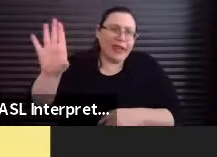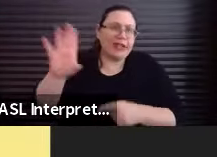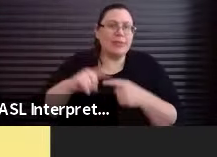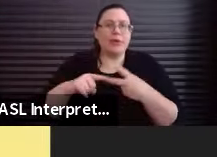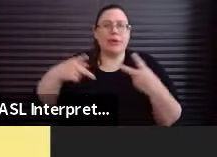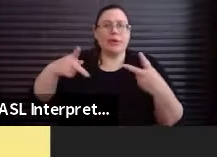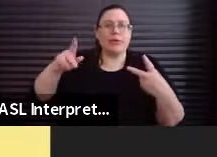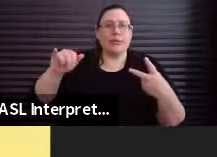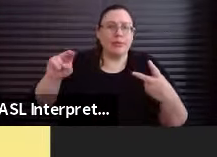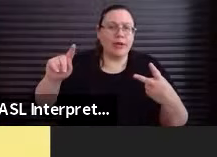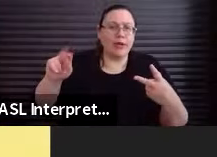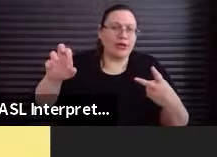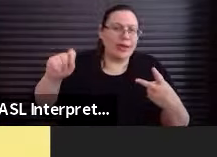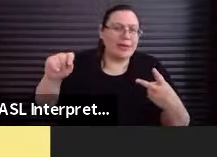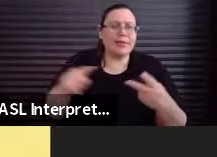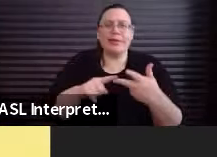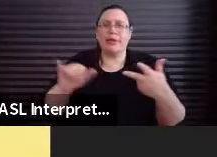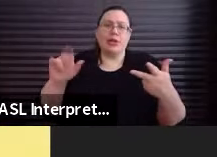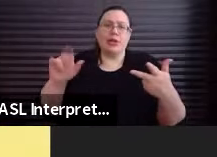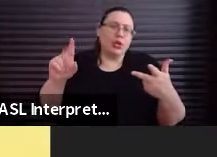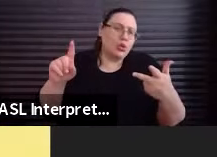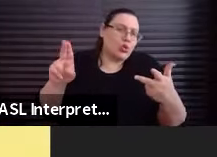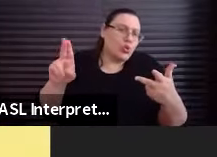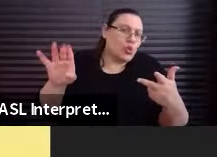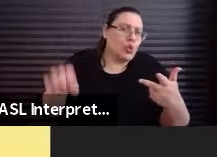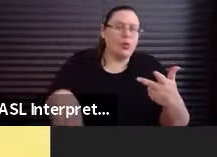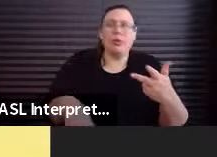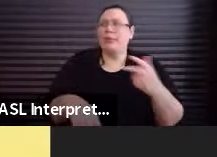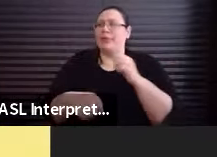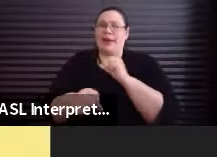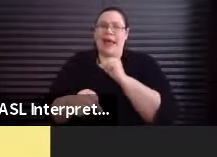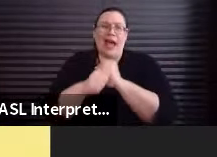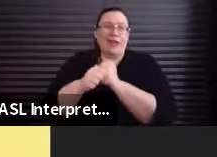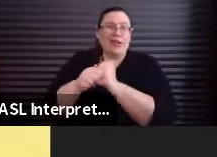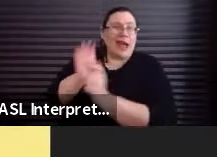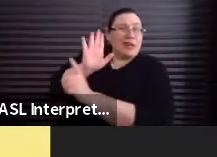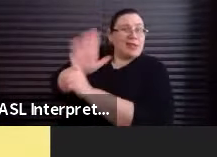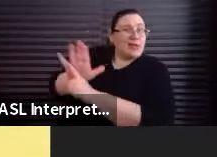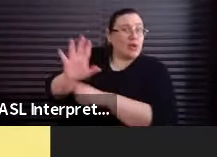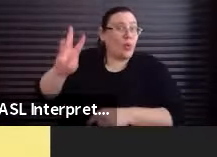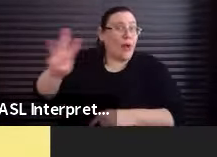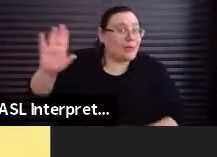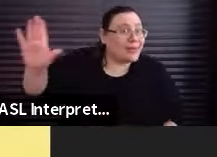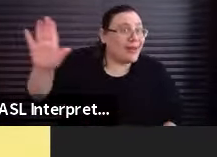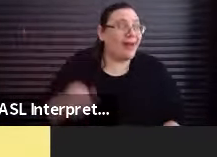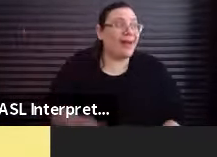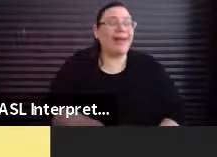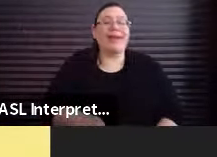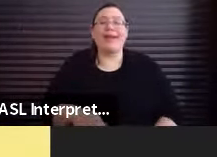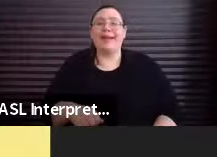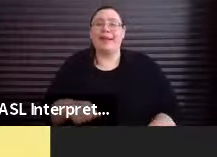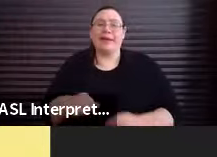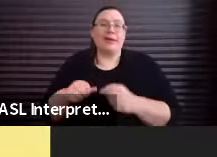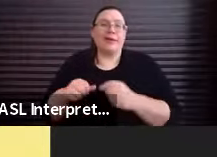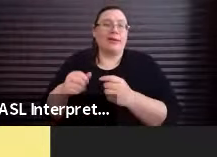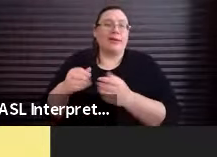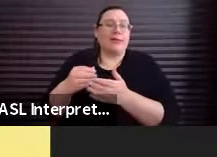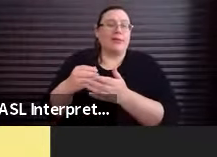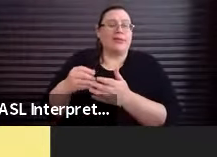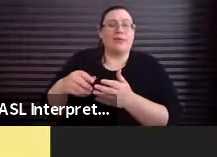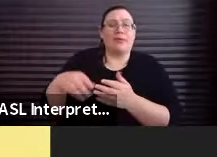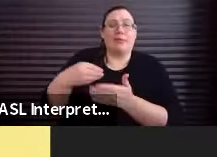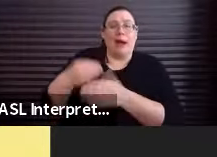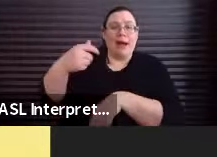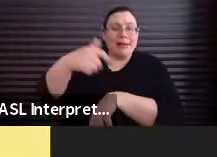Pinterest, YouTube, an advertiser's website, buying time on